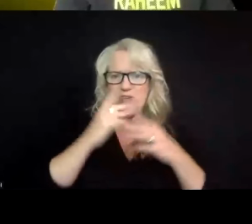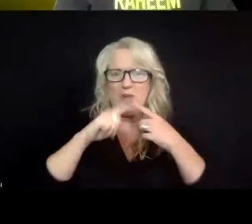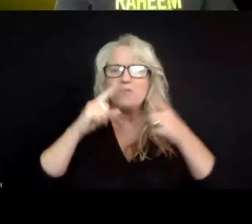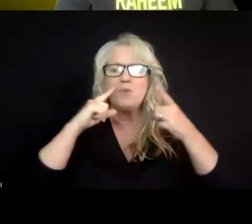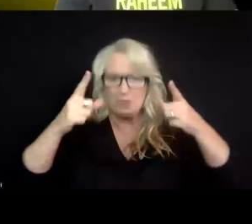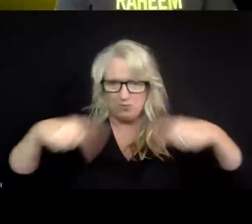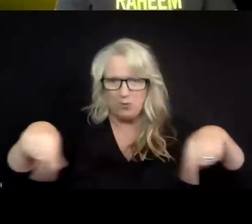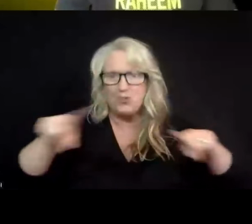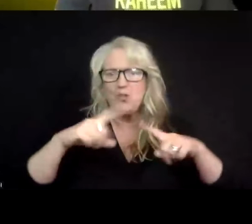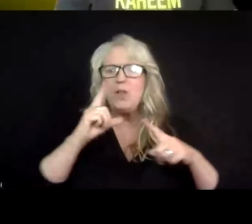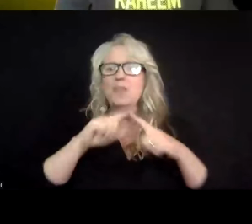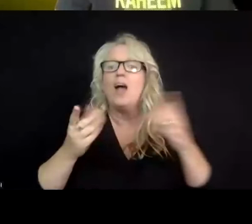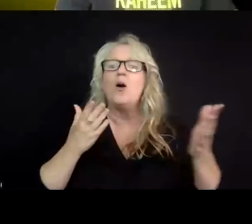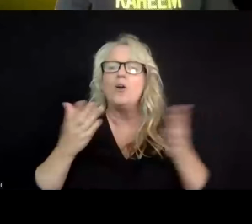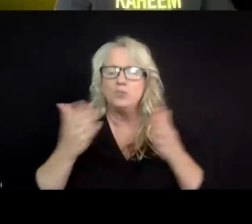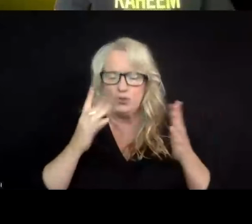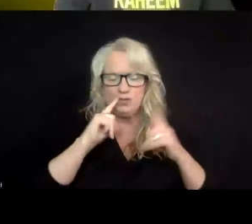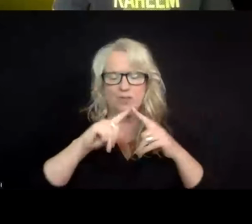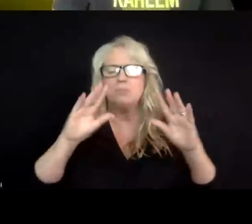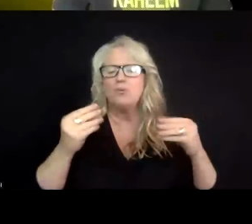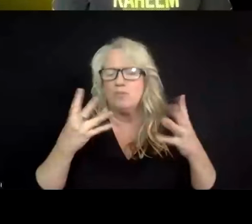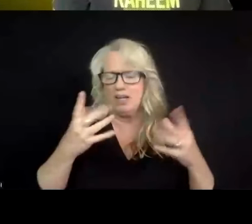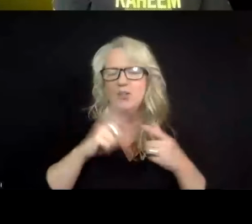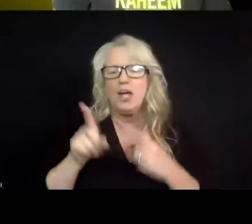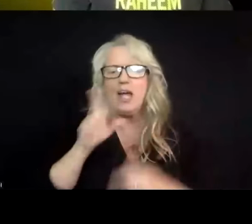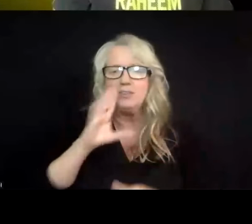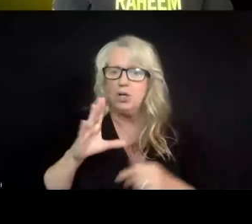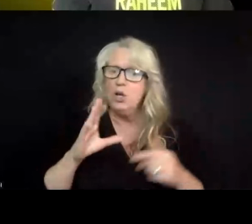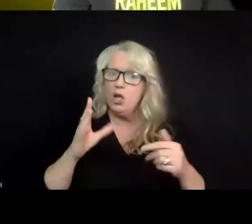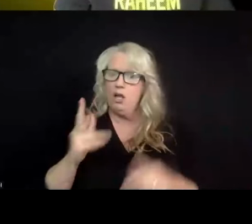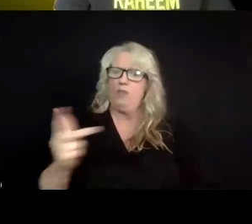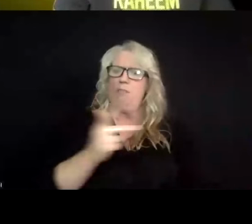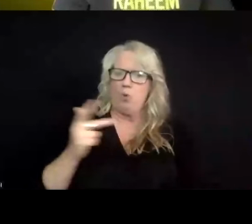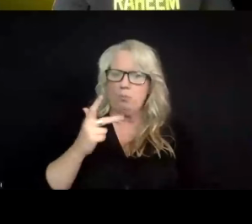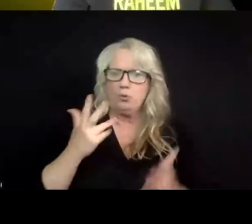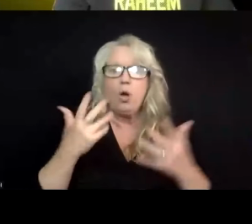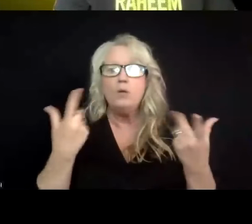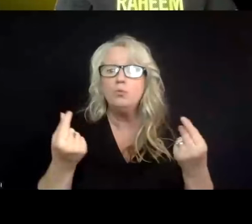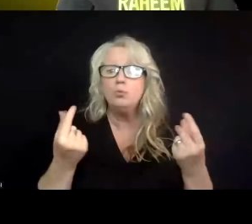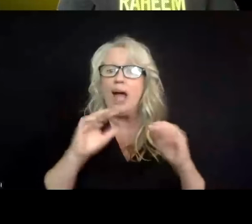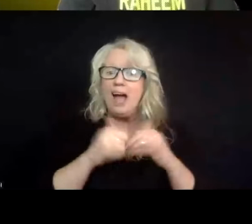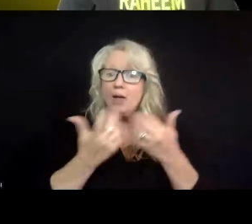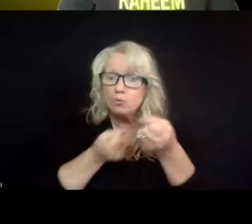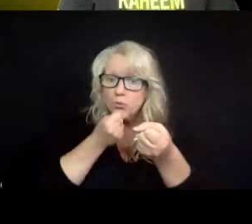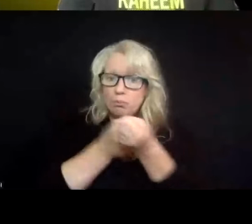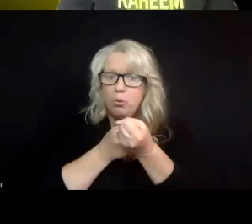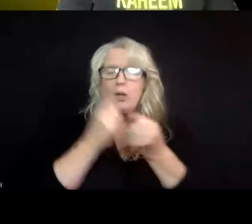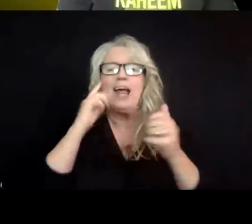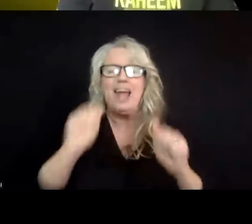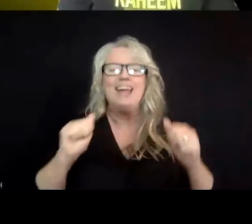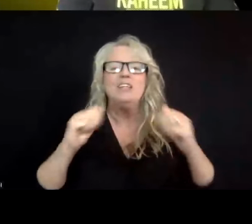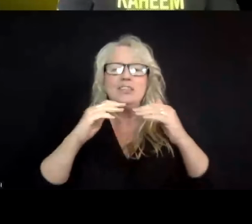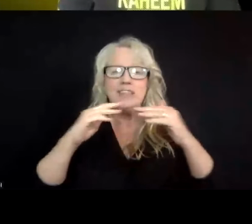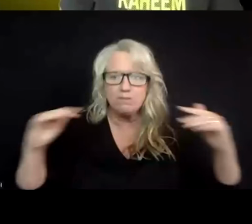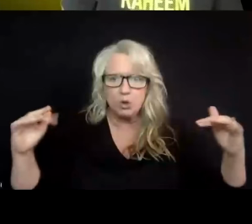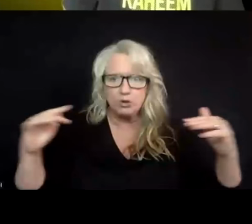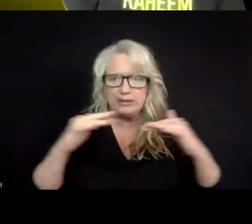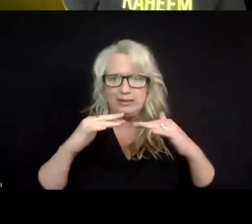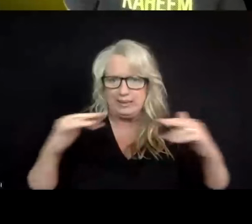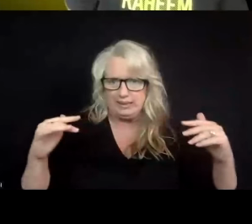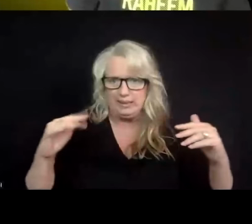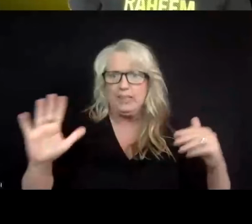are service providers and mobile crisis teams, this is what you can do to support and also build in diversity into your model. You